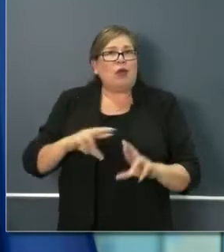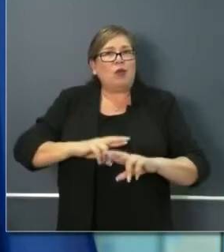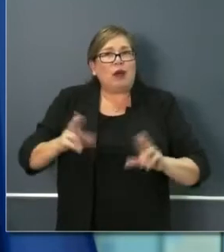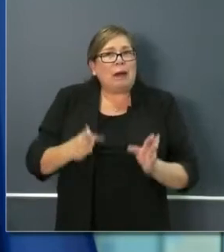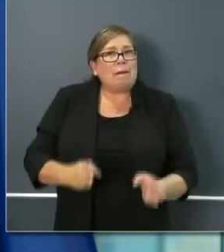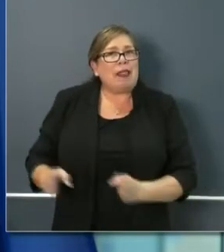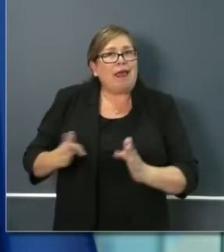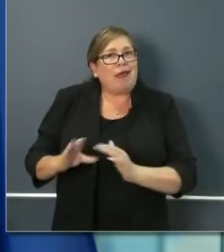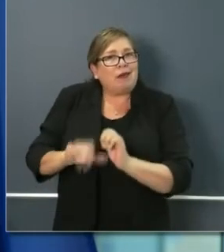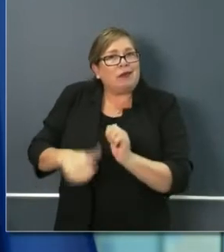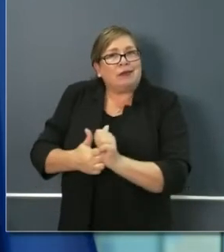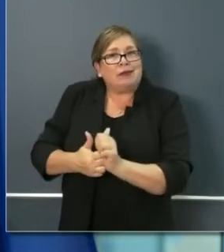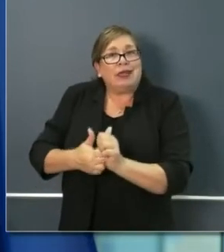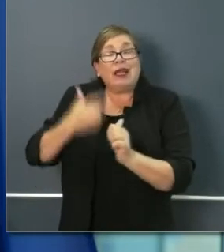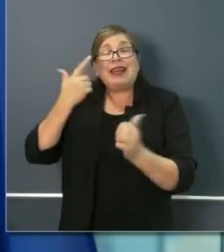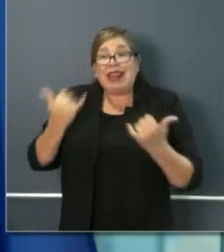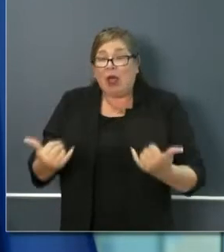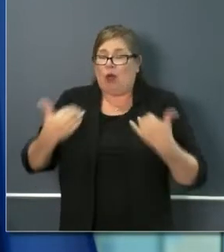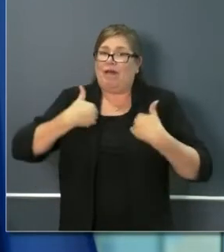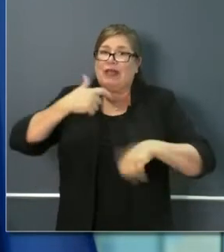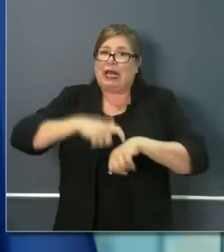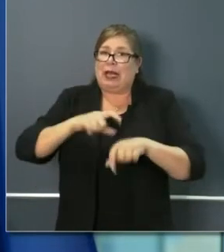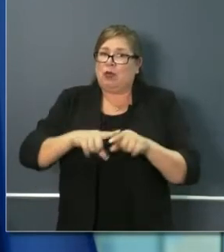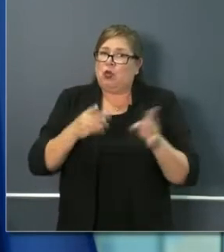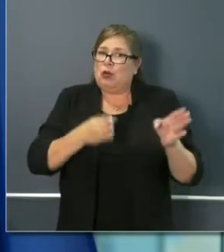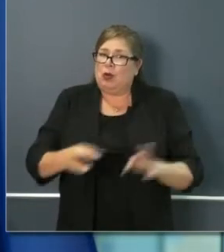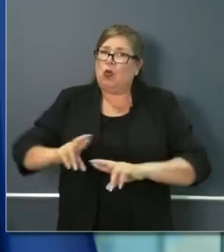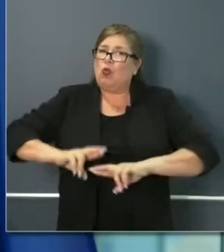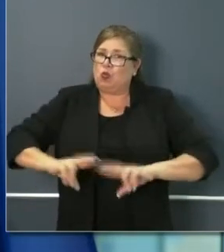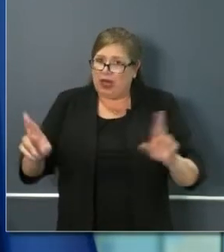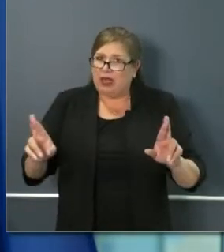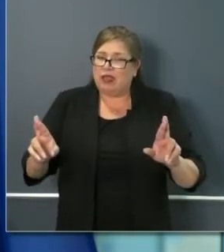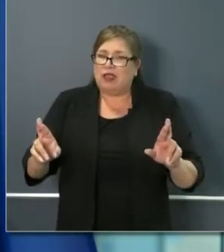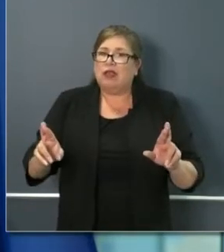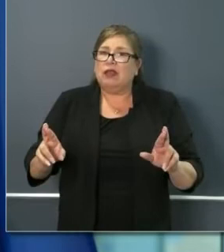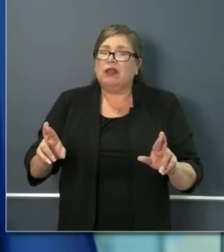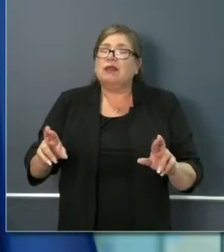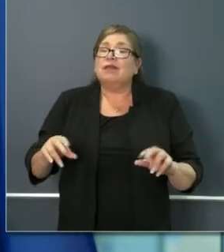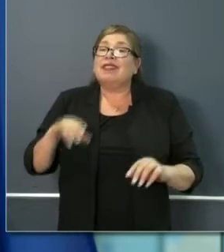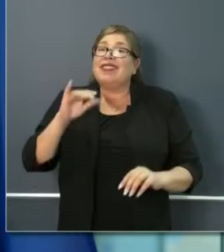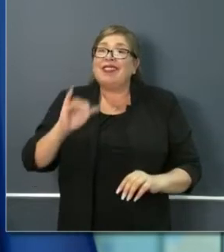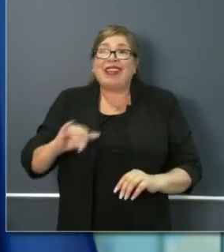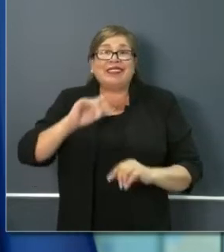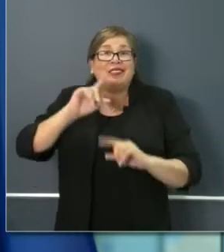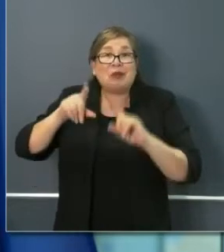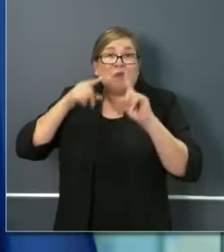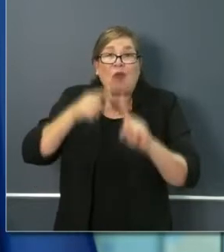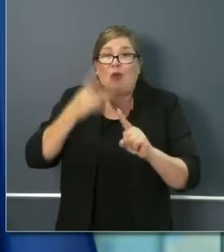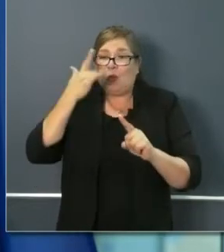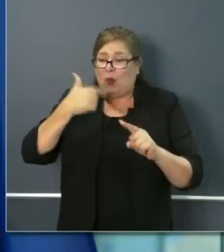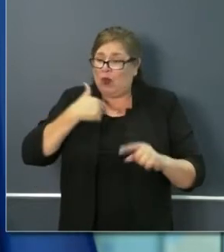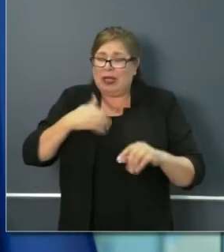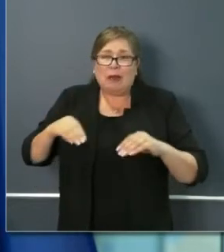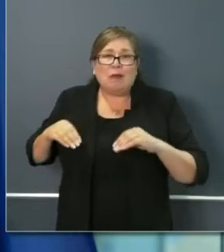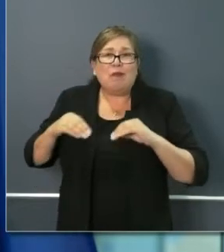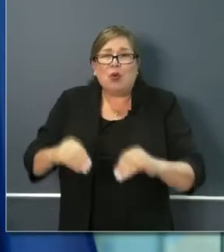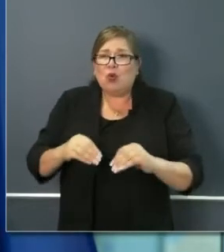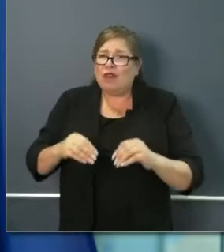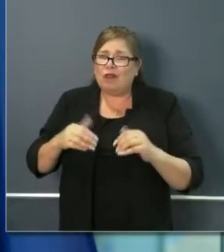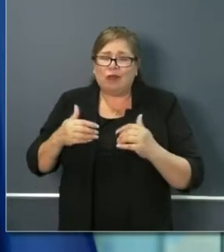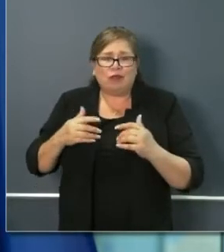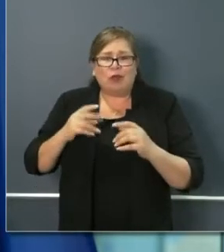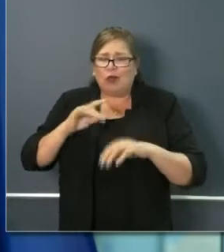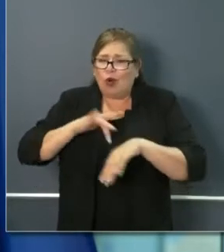the time to prepare. And that was the whole point of moving early on physical